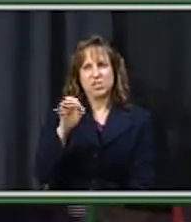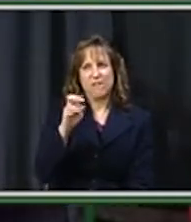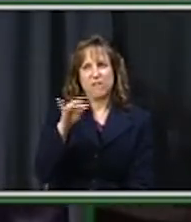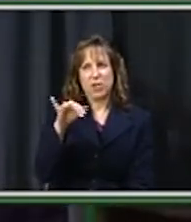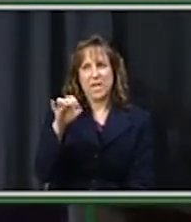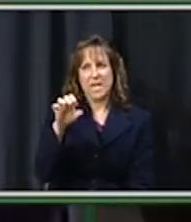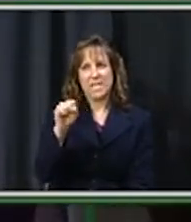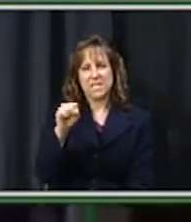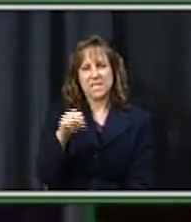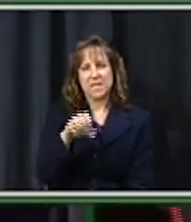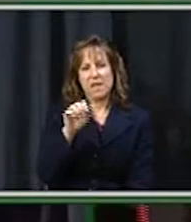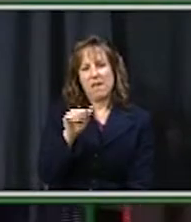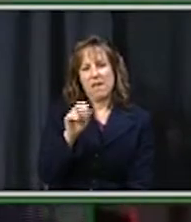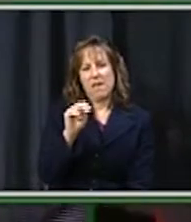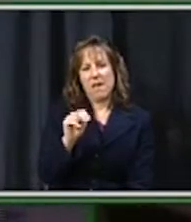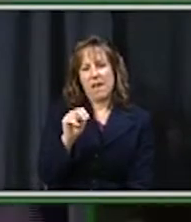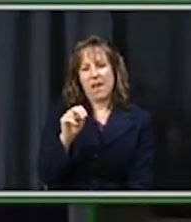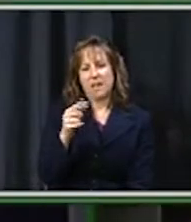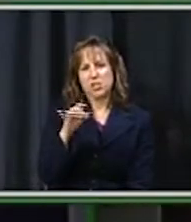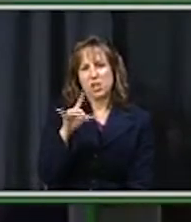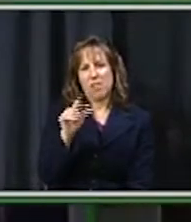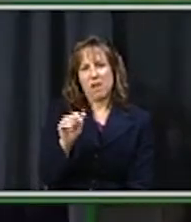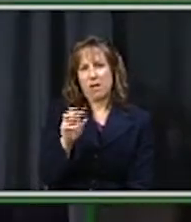Angela Christine Weipert.